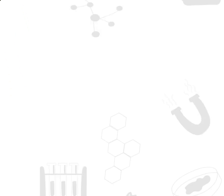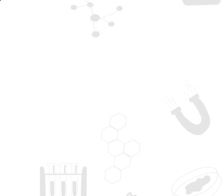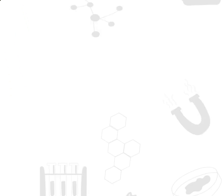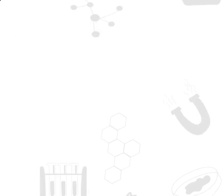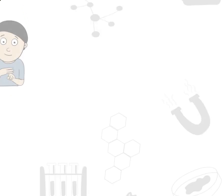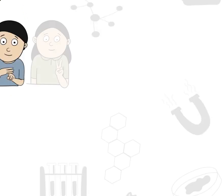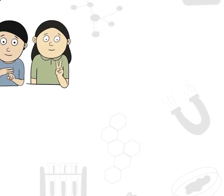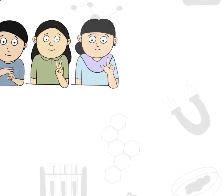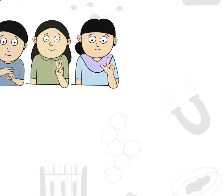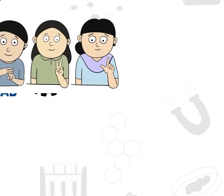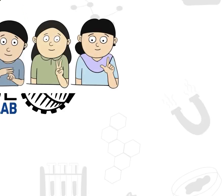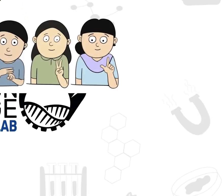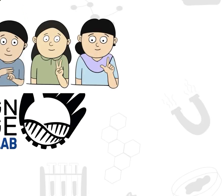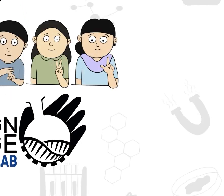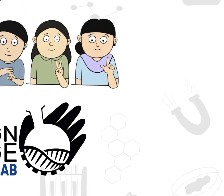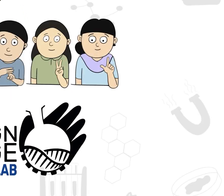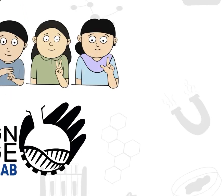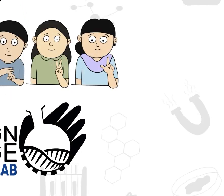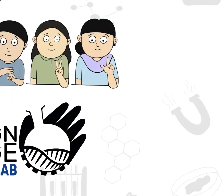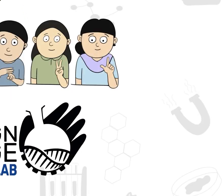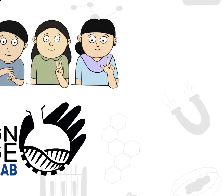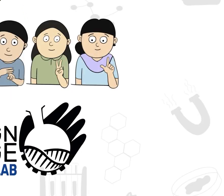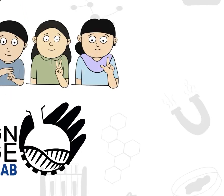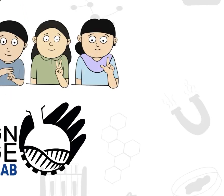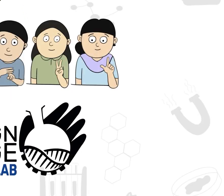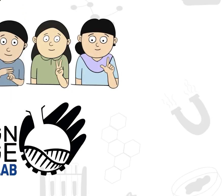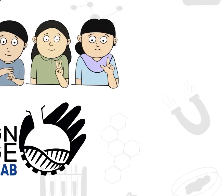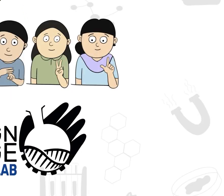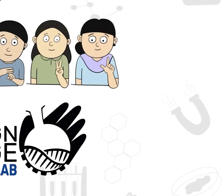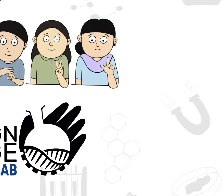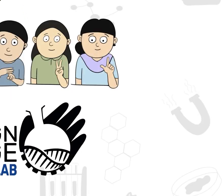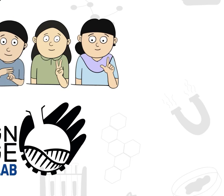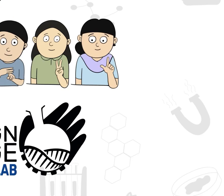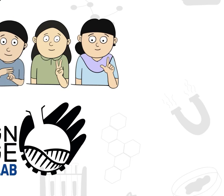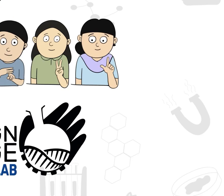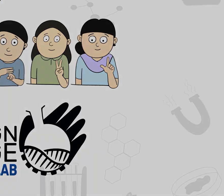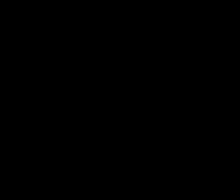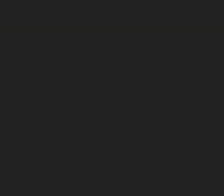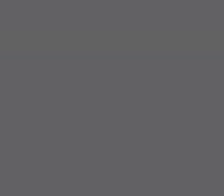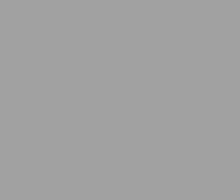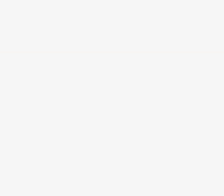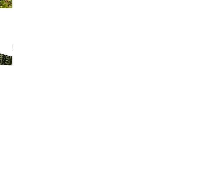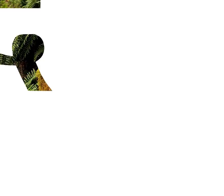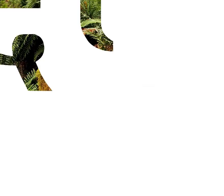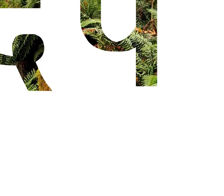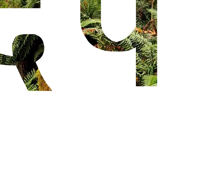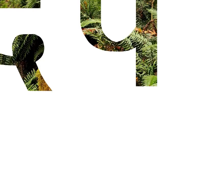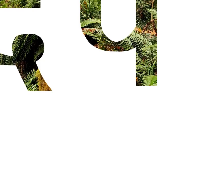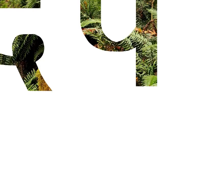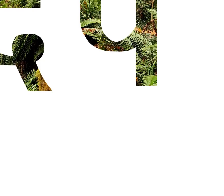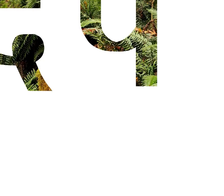Welcome to ISL enabled virtual lab of CSIR.